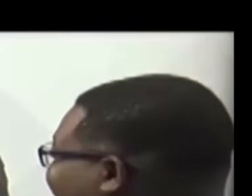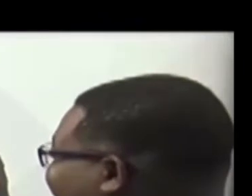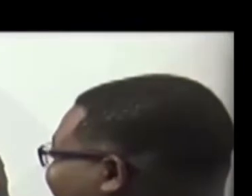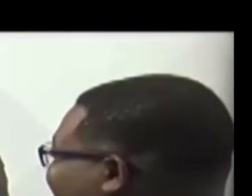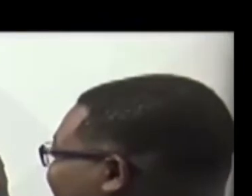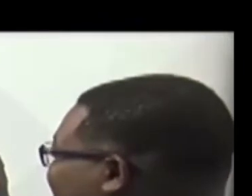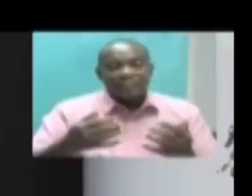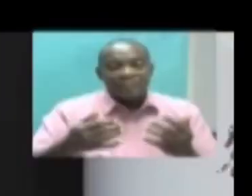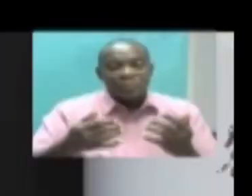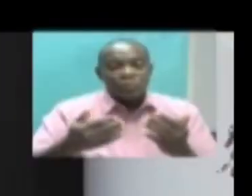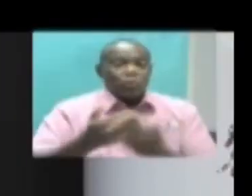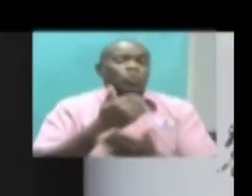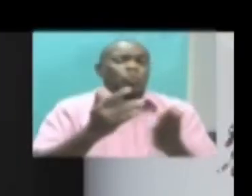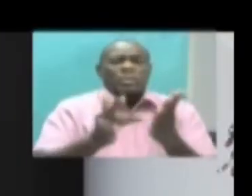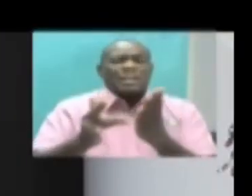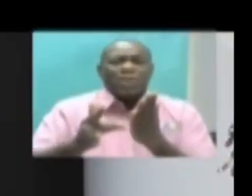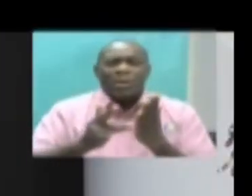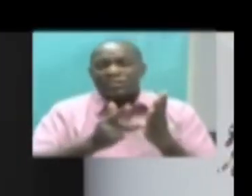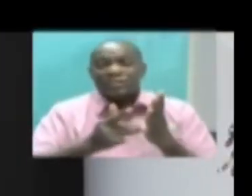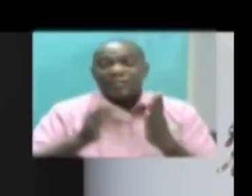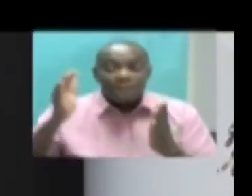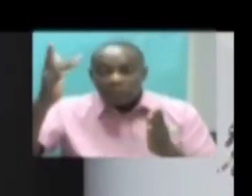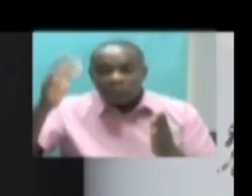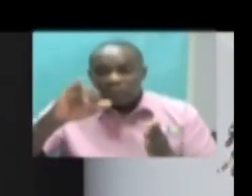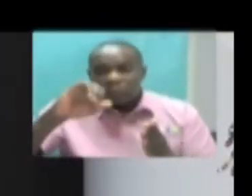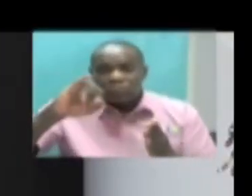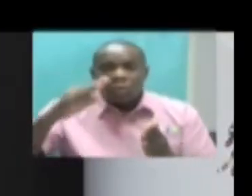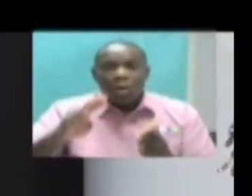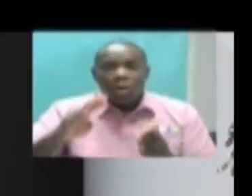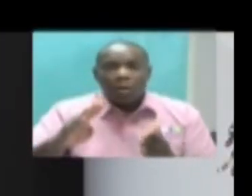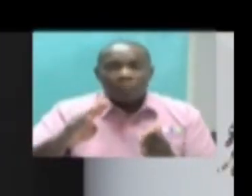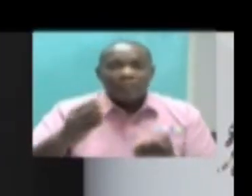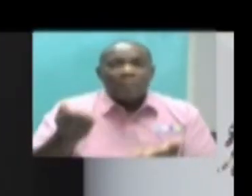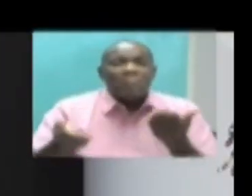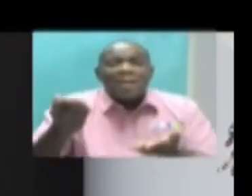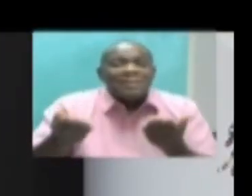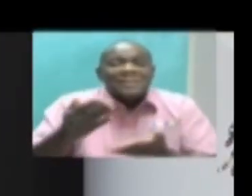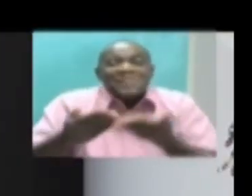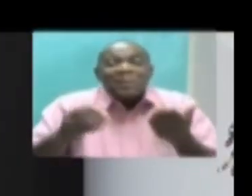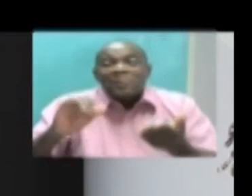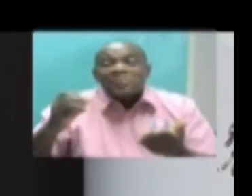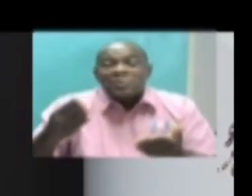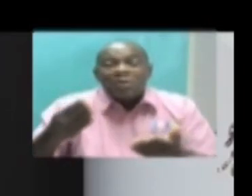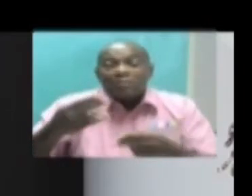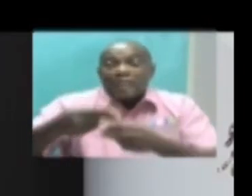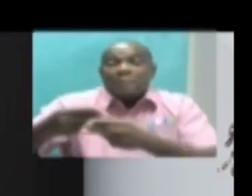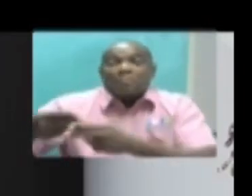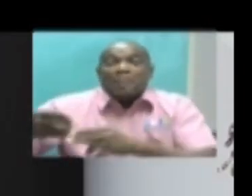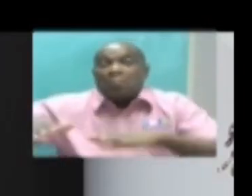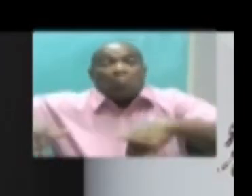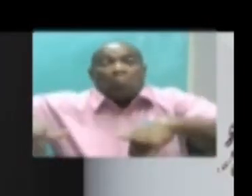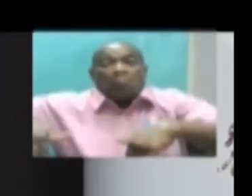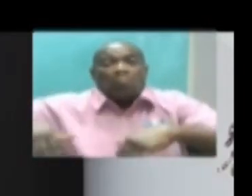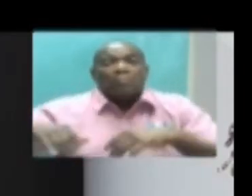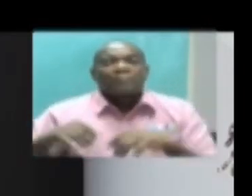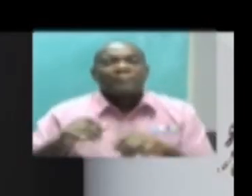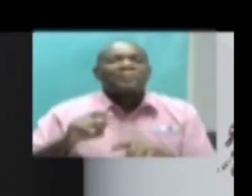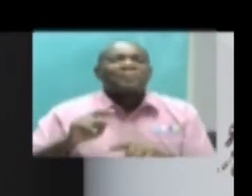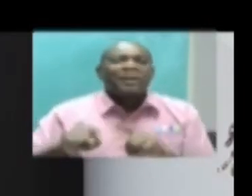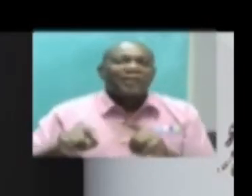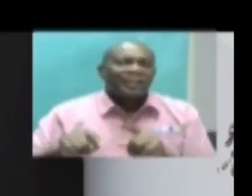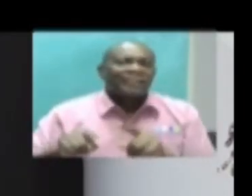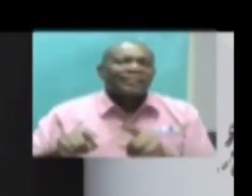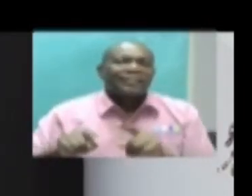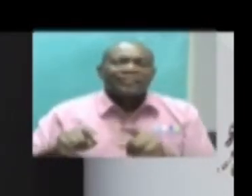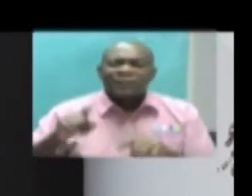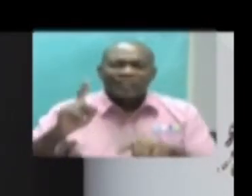Right? This is their world. They are going to be online. Technology is going to be it. I can't keep hiding and protecting my